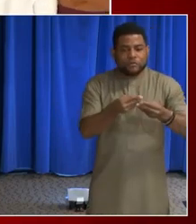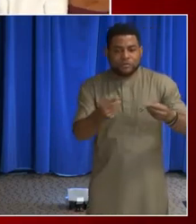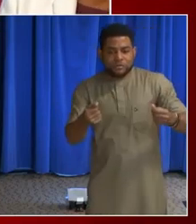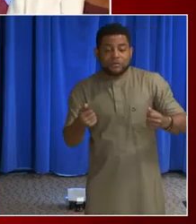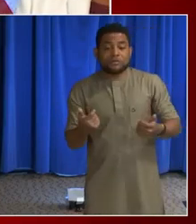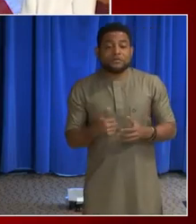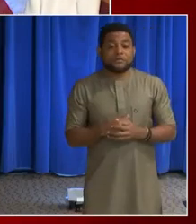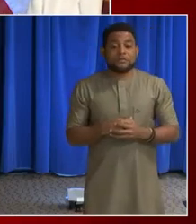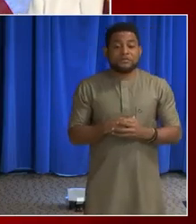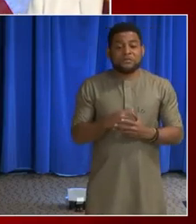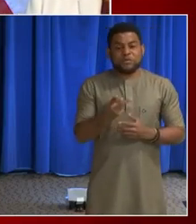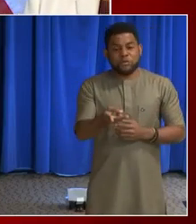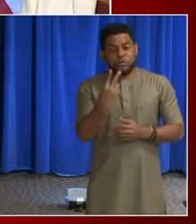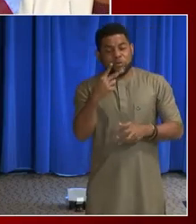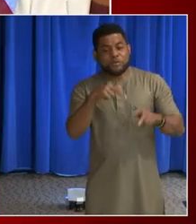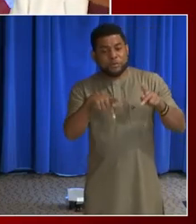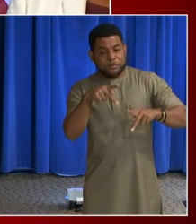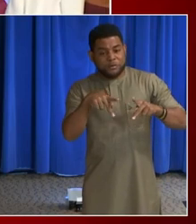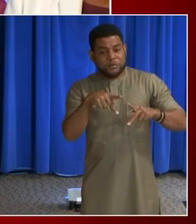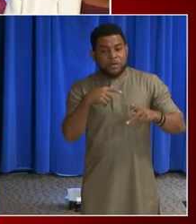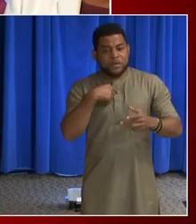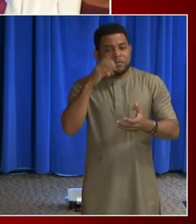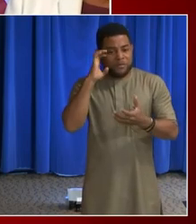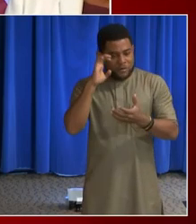Two people actually, husband and wife,